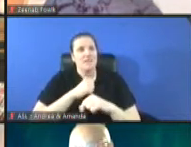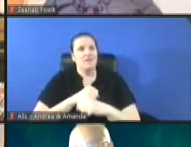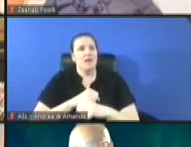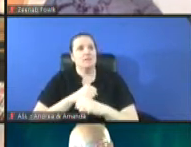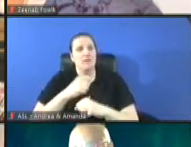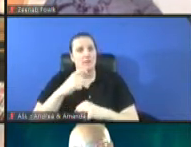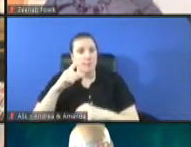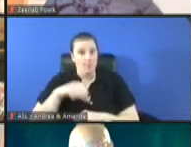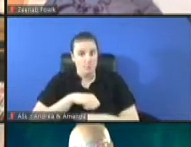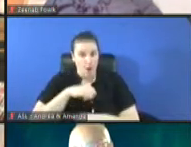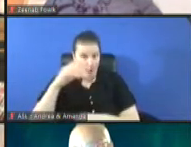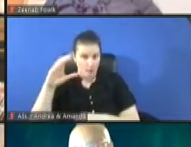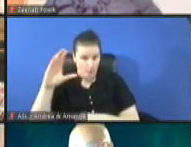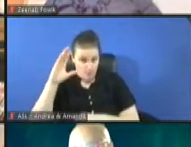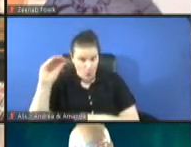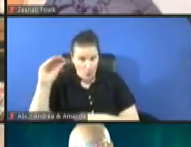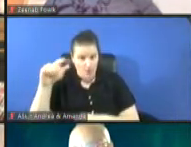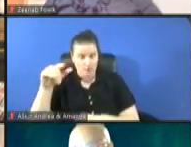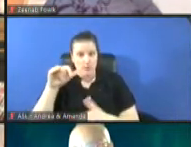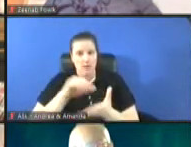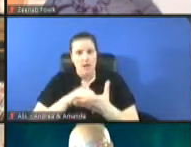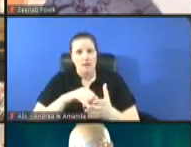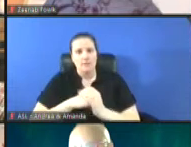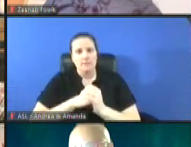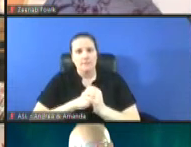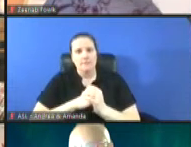Boys, and is